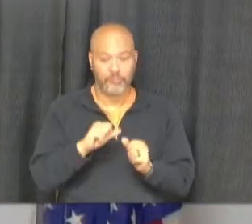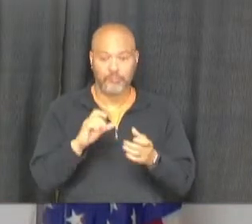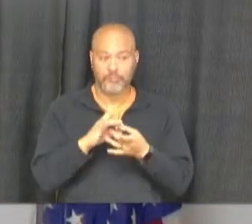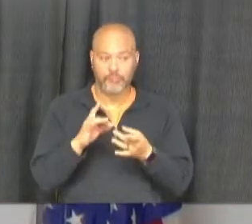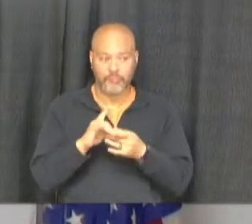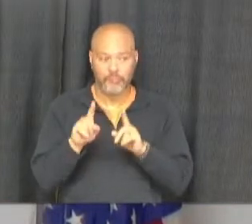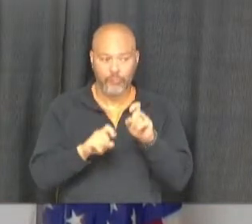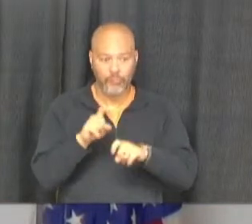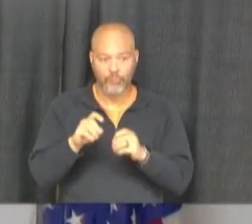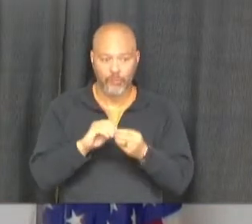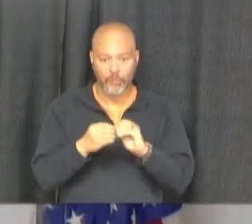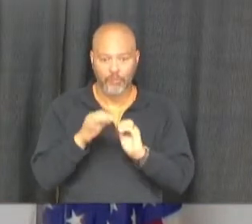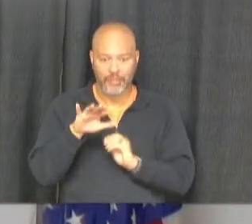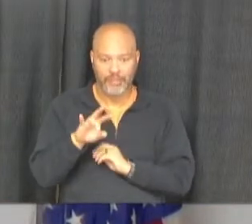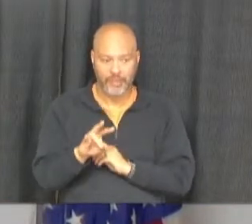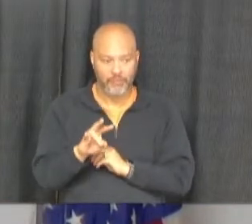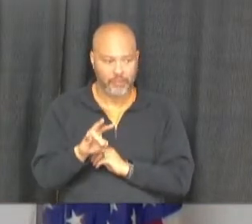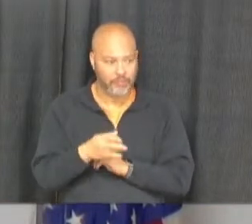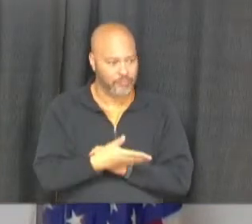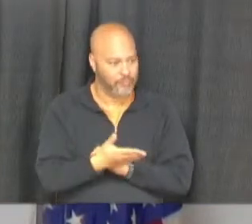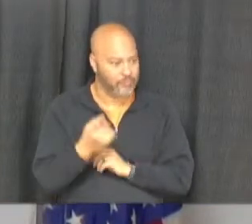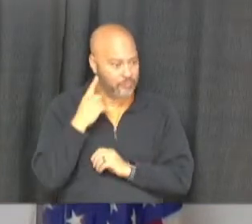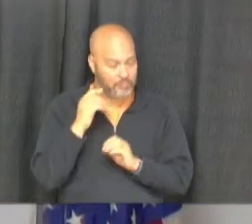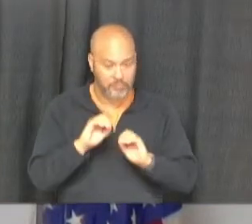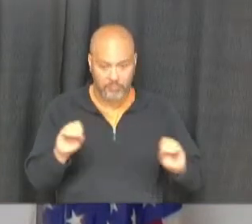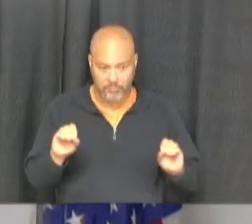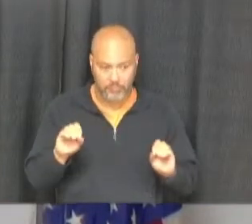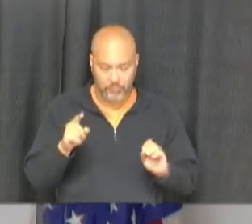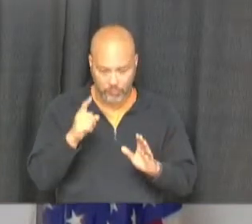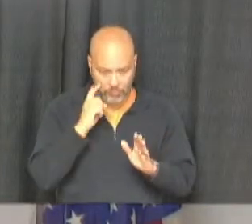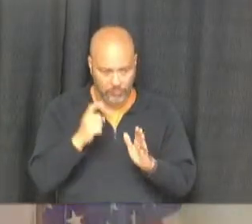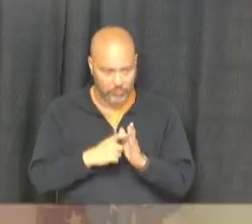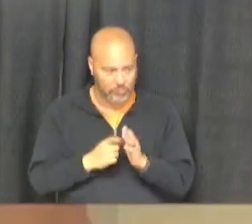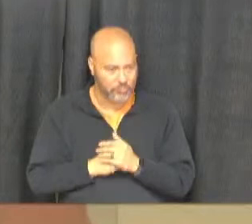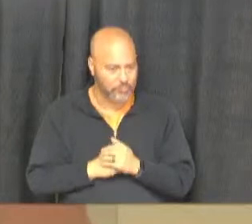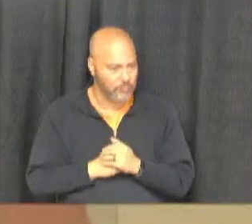question regarding ordinance 57? Seeing none, you're recognized.